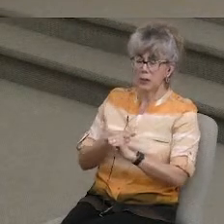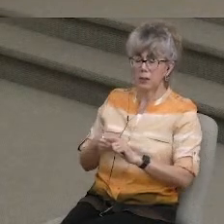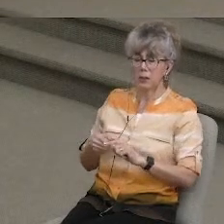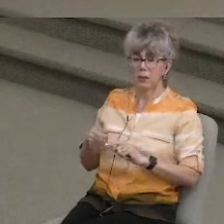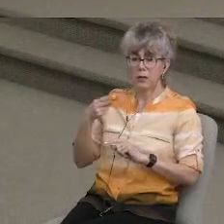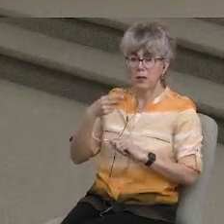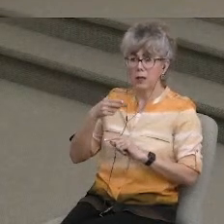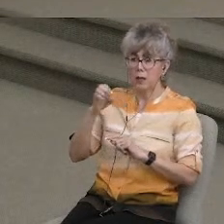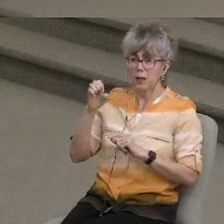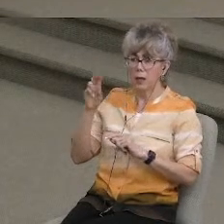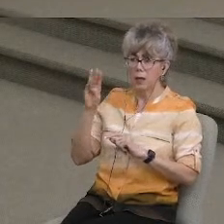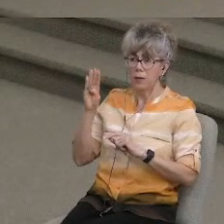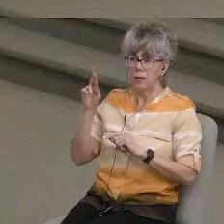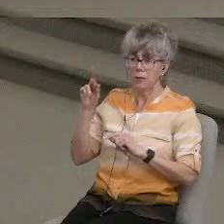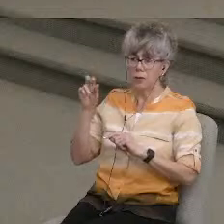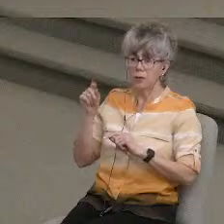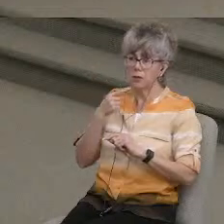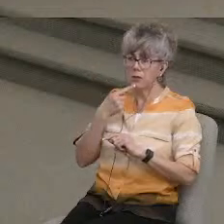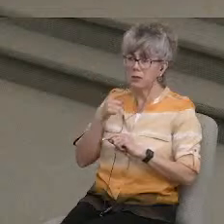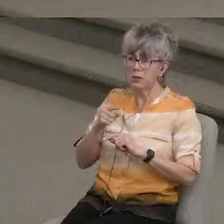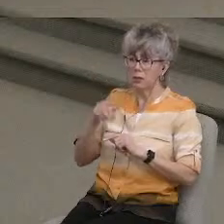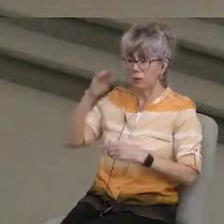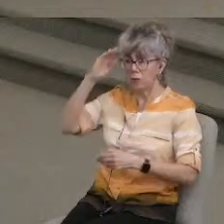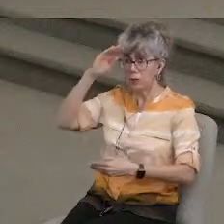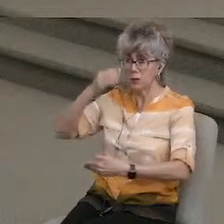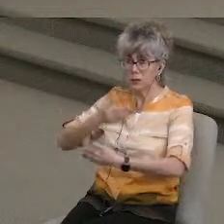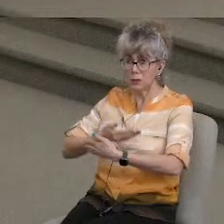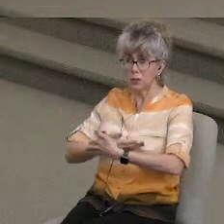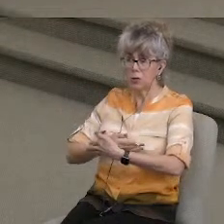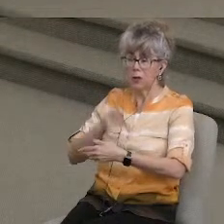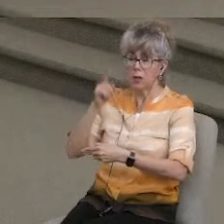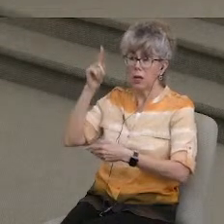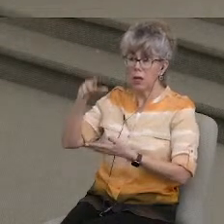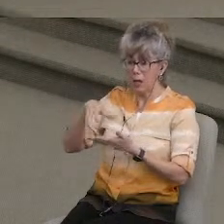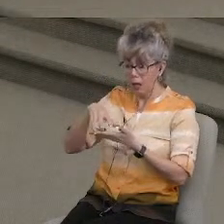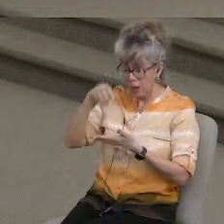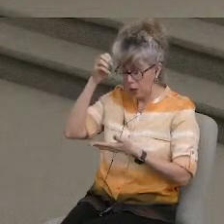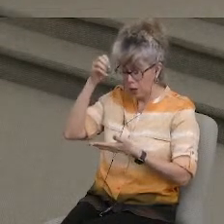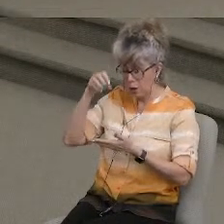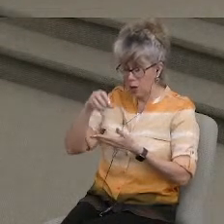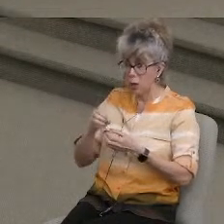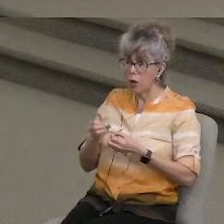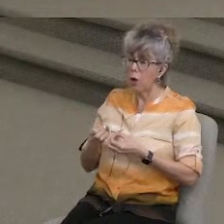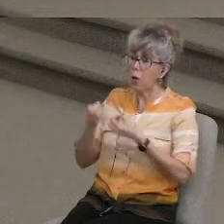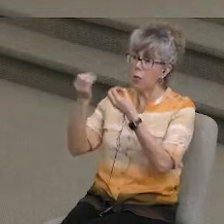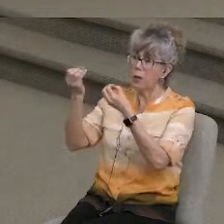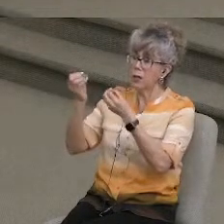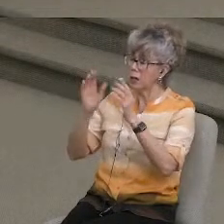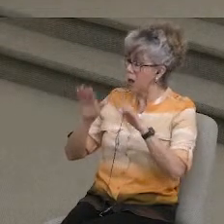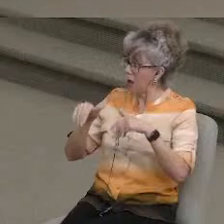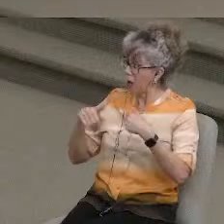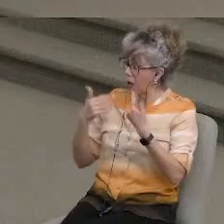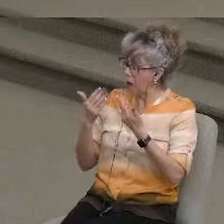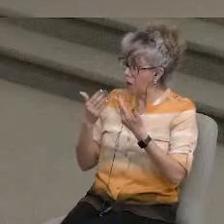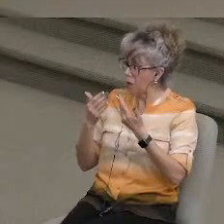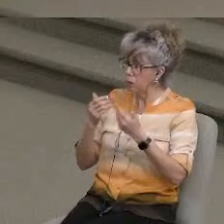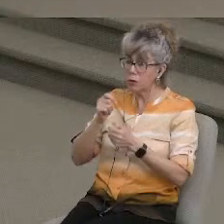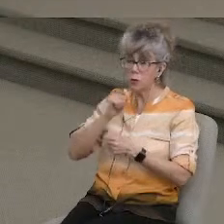Hebrews 5:8 says, although he was a son, he learned obedience. How? He had to